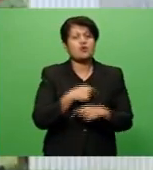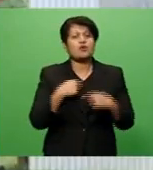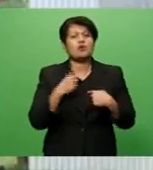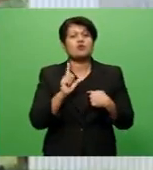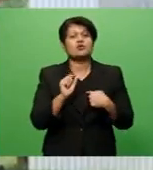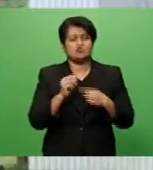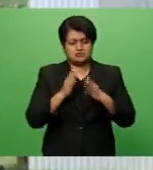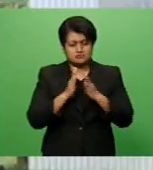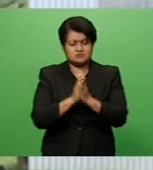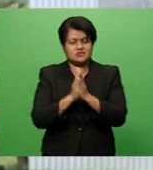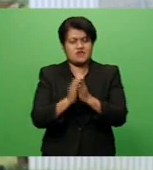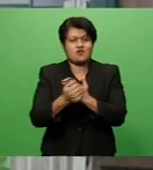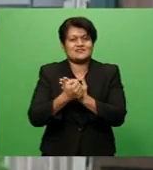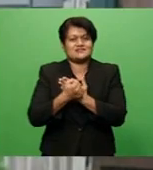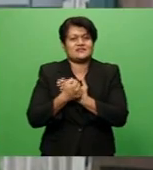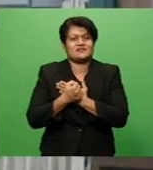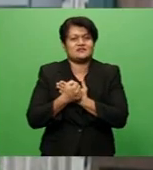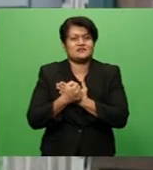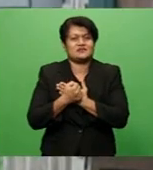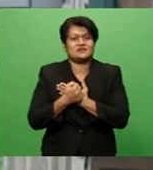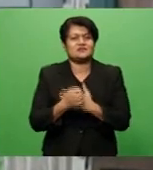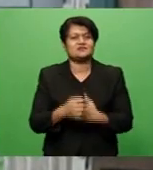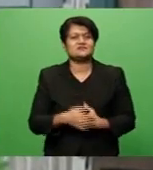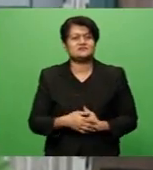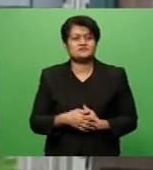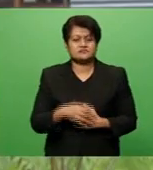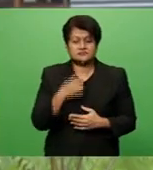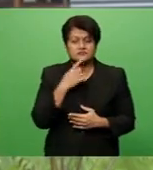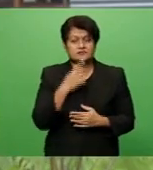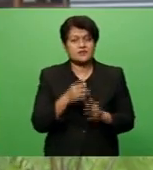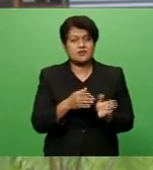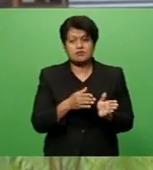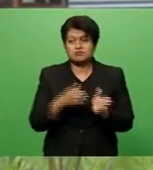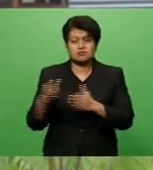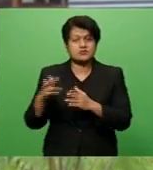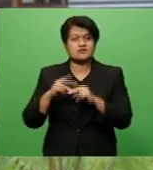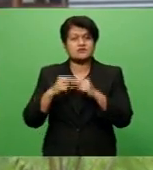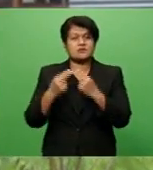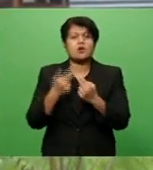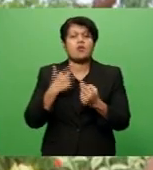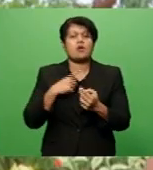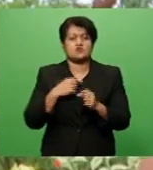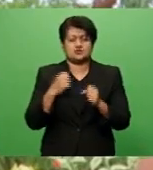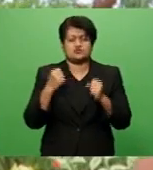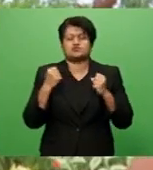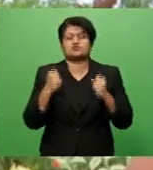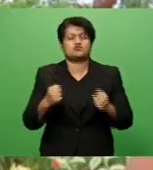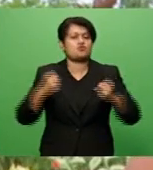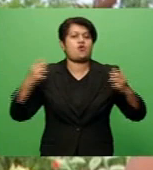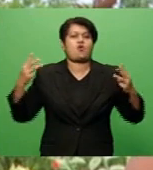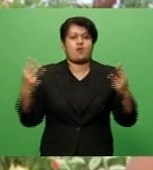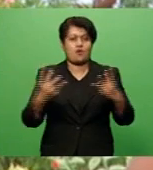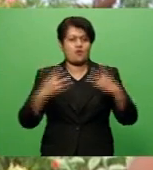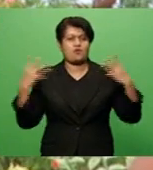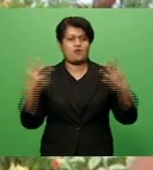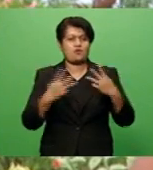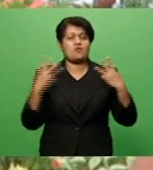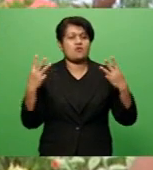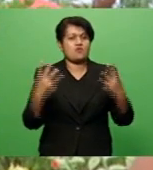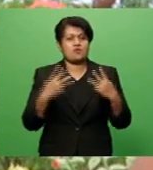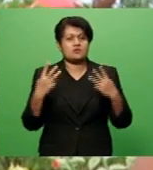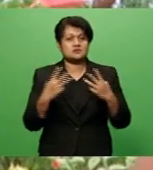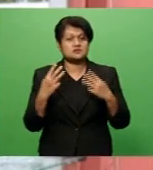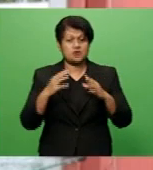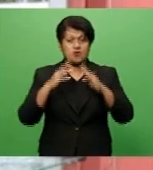safety. Rusila Sabo says she feared moving her family as the winds were really strong. When roofs started flying around,